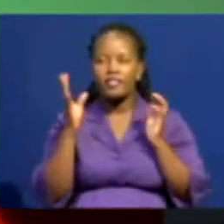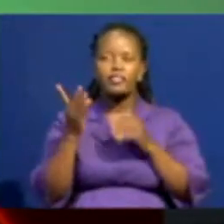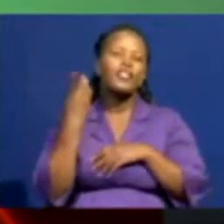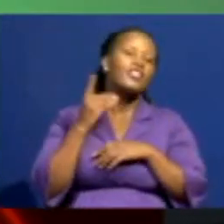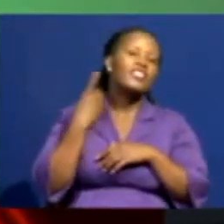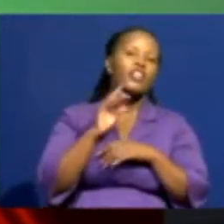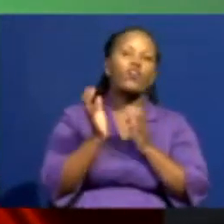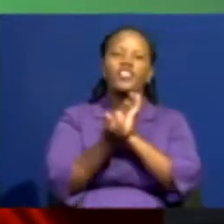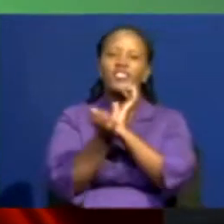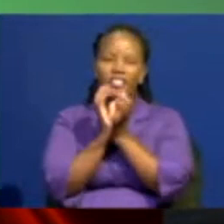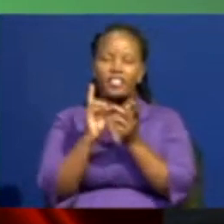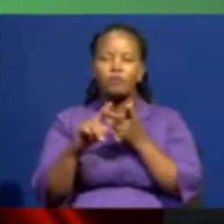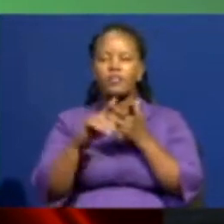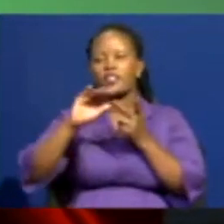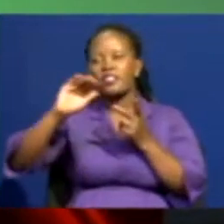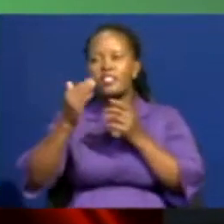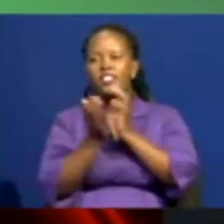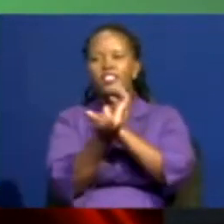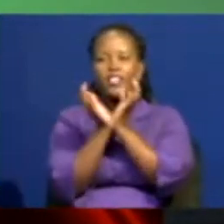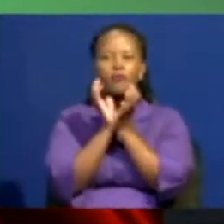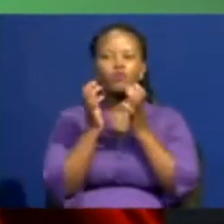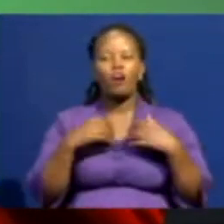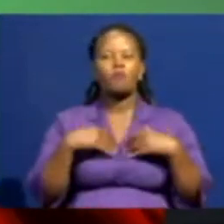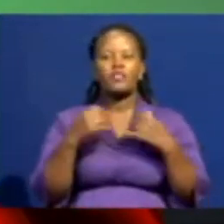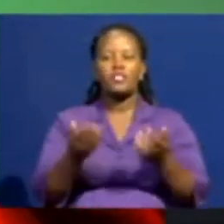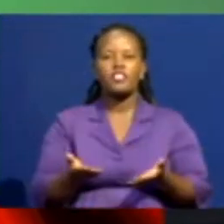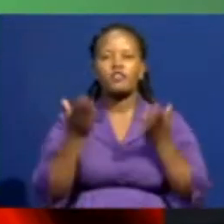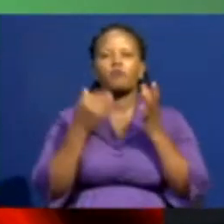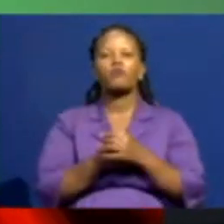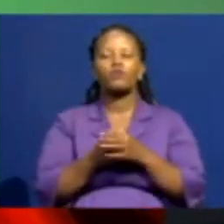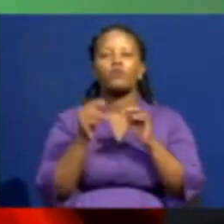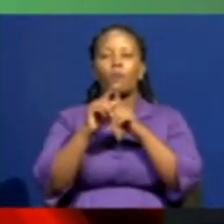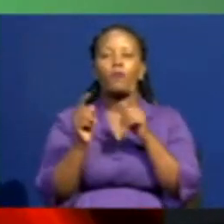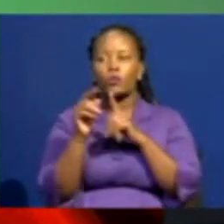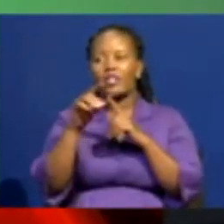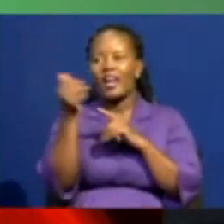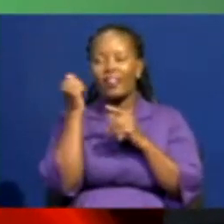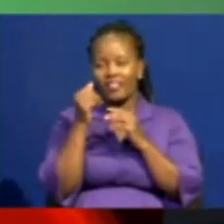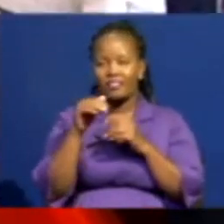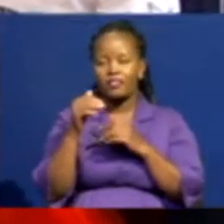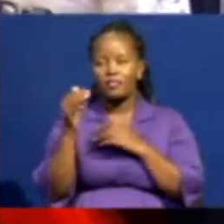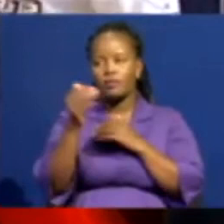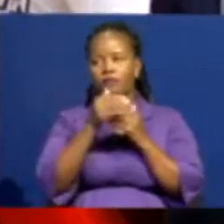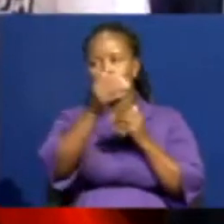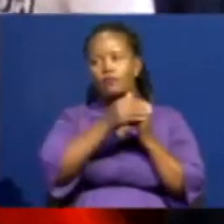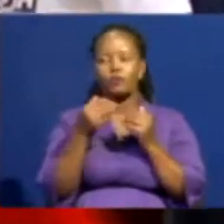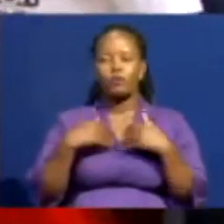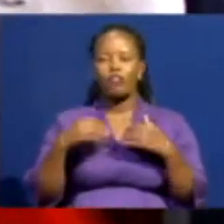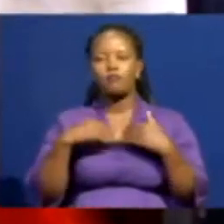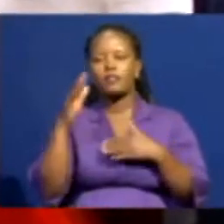imeisha, City Stadium itakuwa imeenda mbali sana, tutamaliza. Alafu zile za mtaa pia tutazitengeneza. Asante